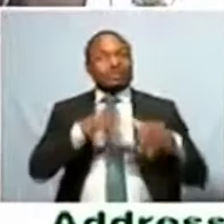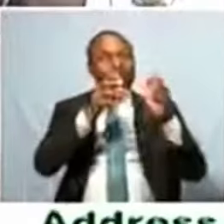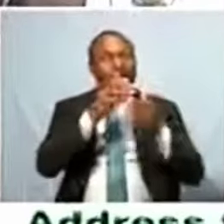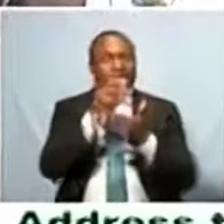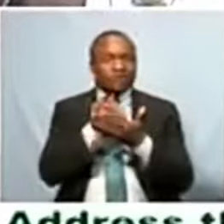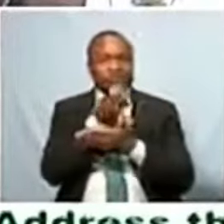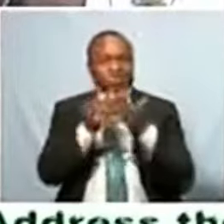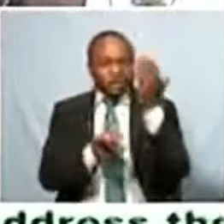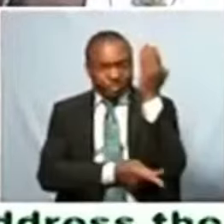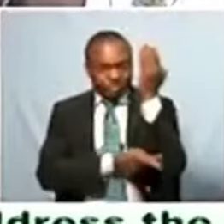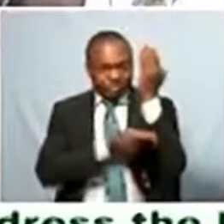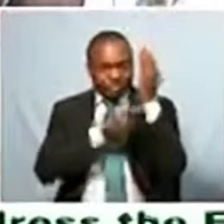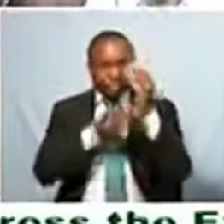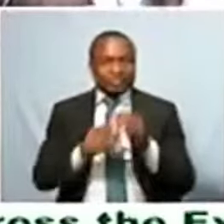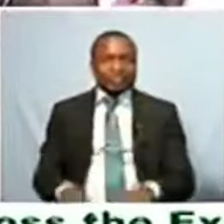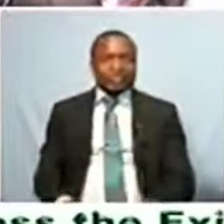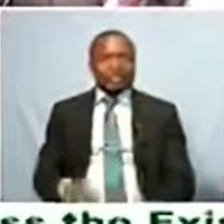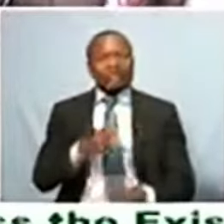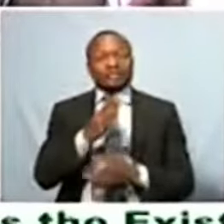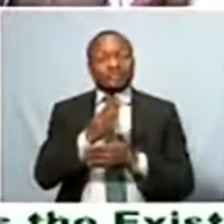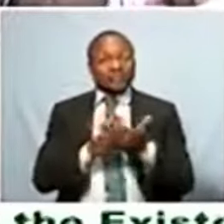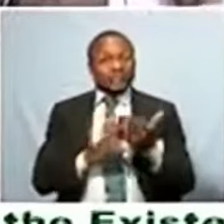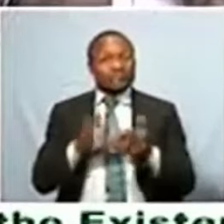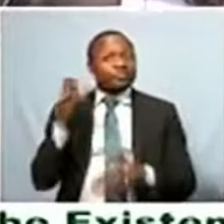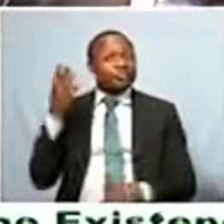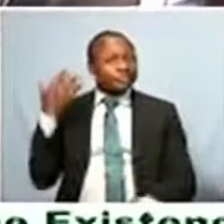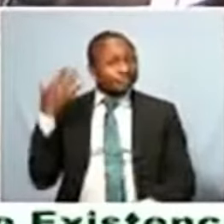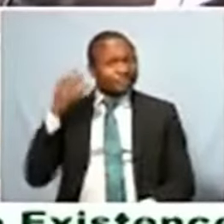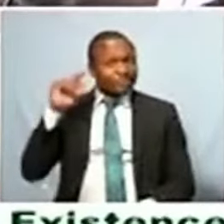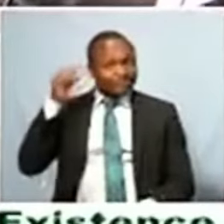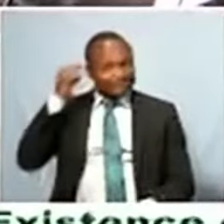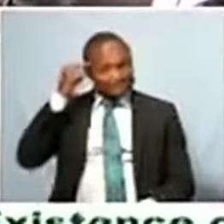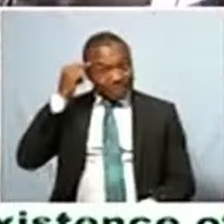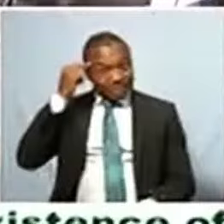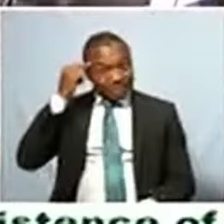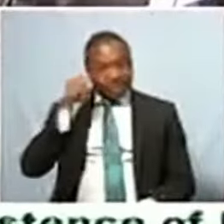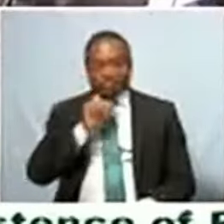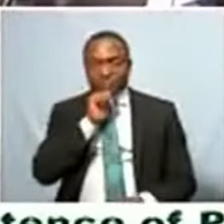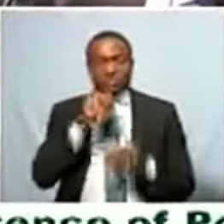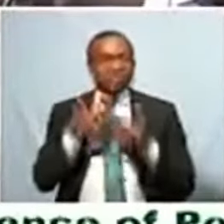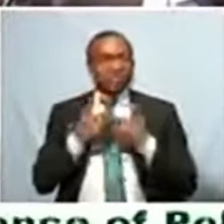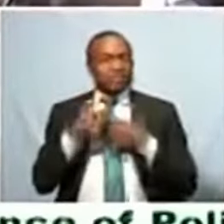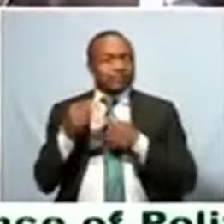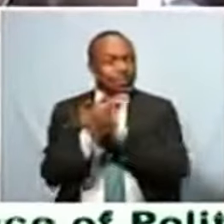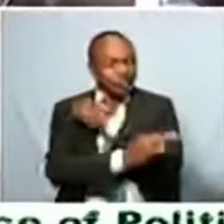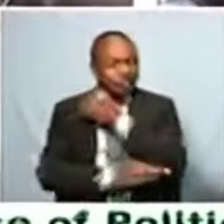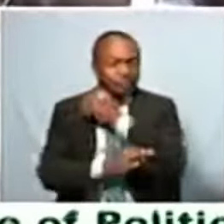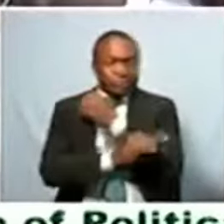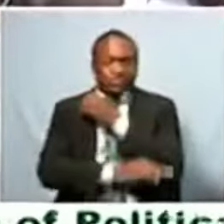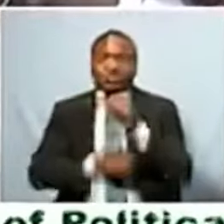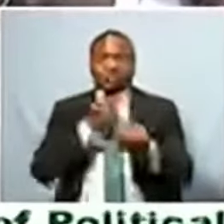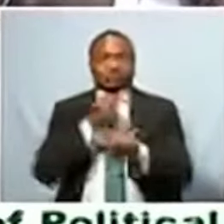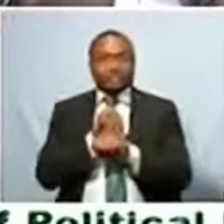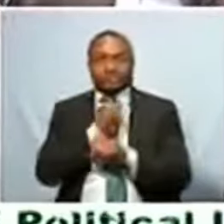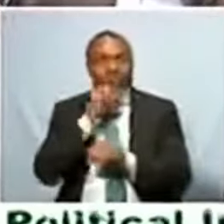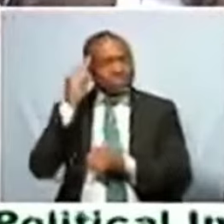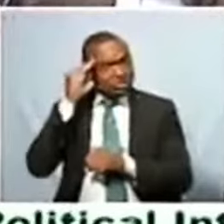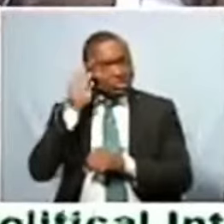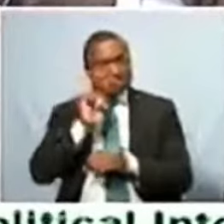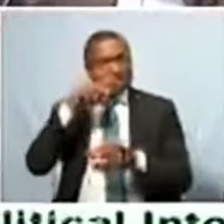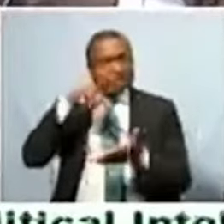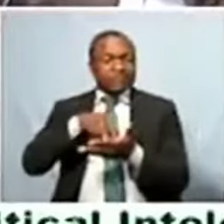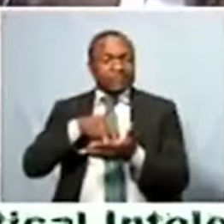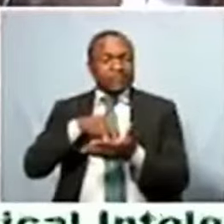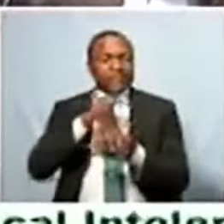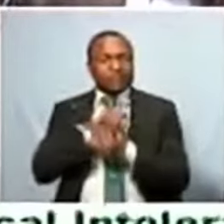economic development? Some previous governments, Madam Speaker, didn't have foundation stones. We didn't know where they were standing.